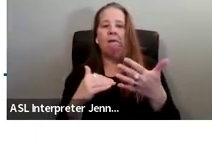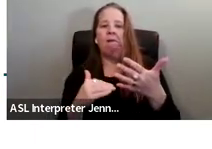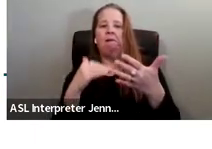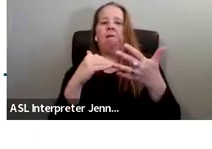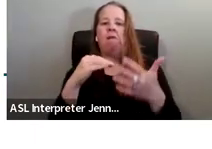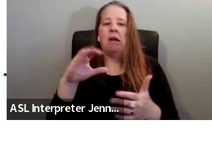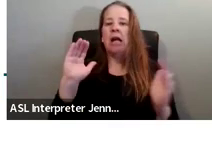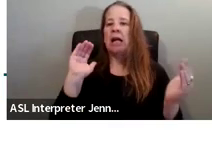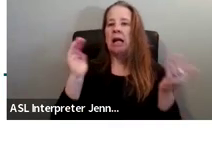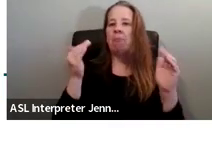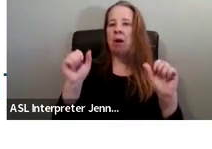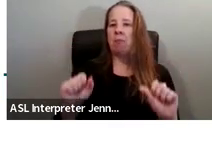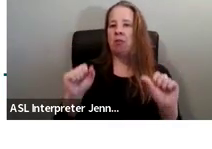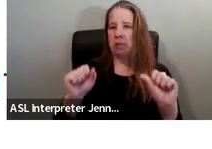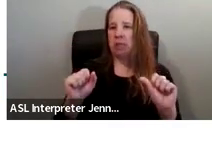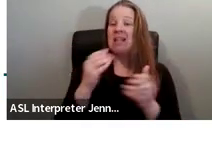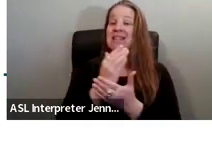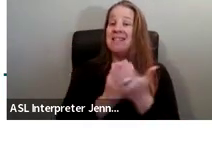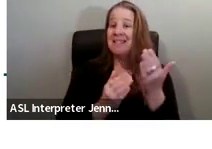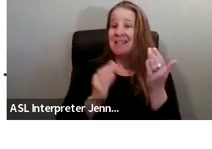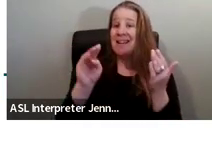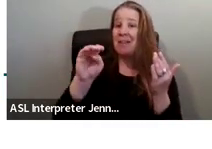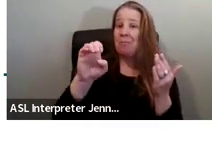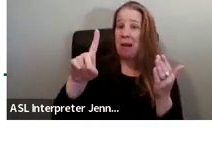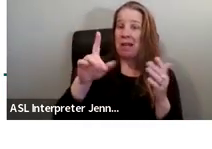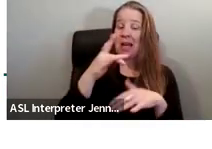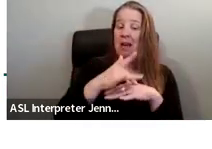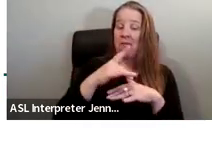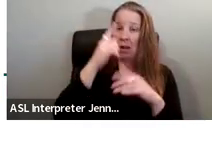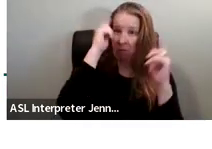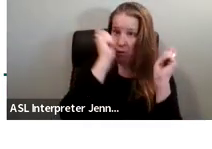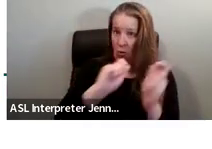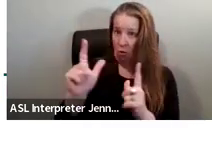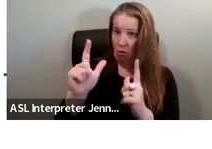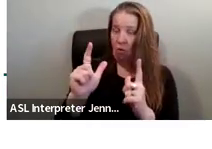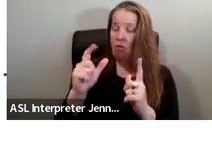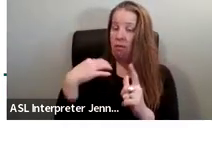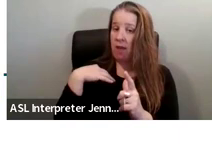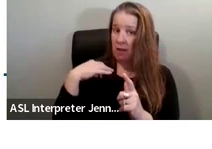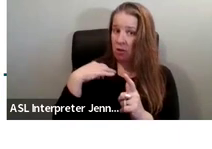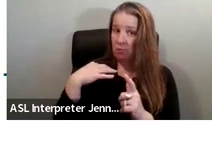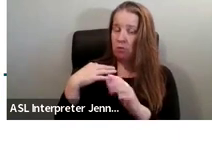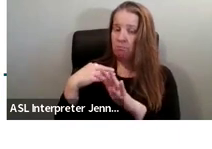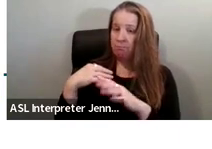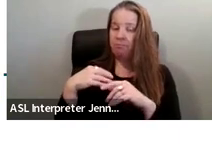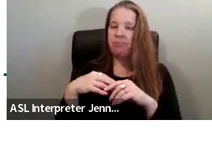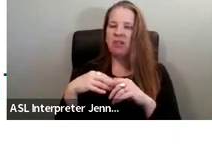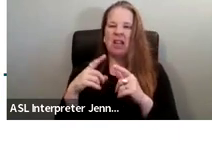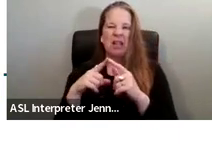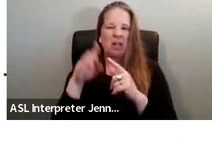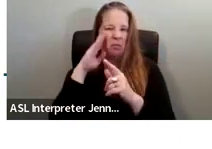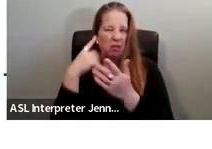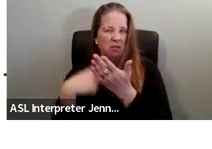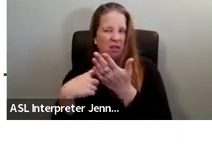comparability. Some Medicaid benefits are available to everyone that is eligible. And we're gonna get to